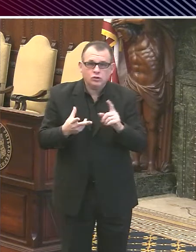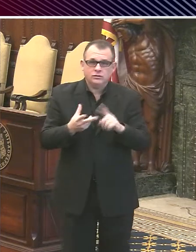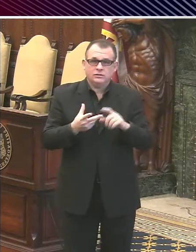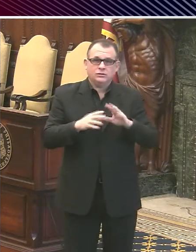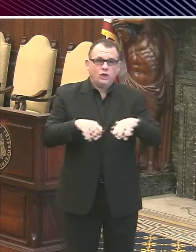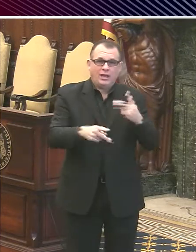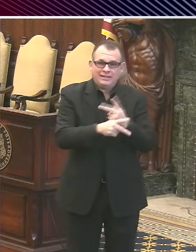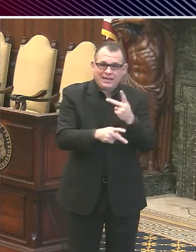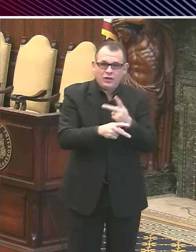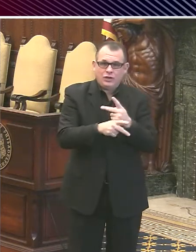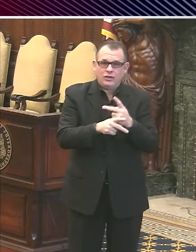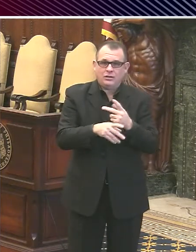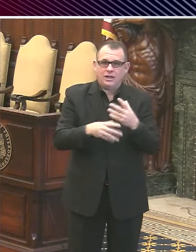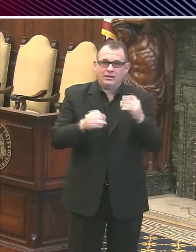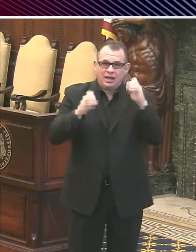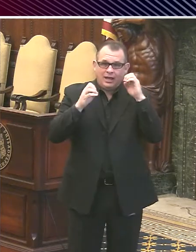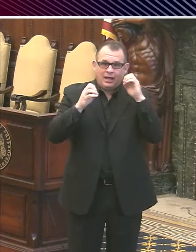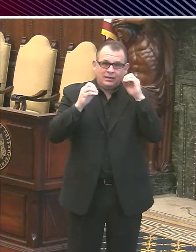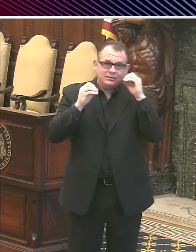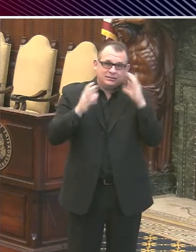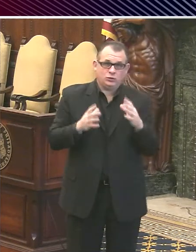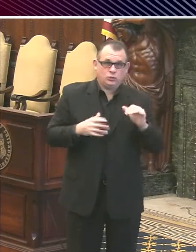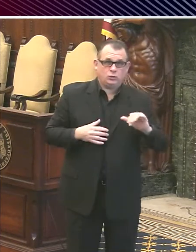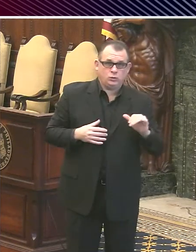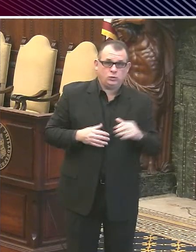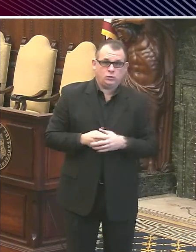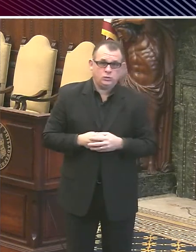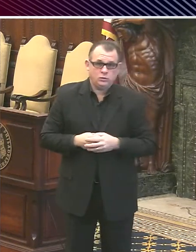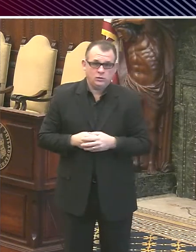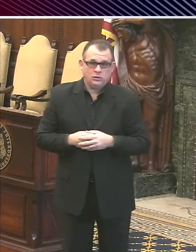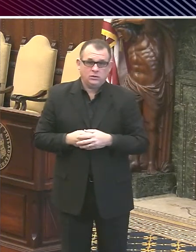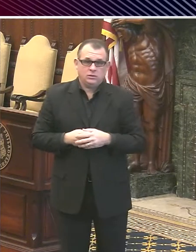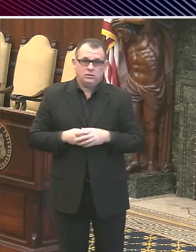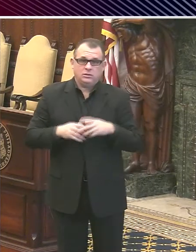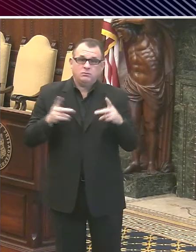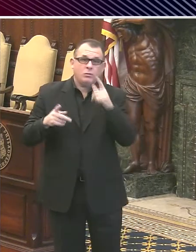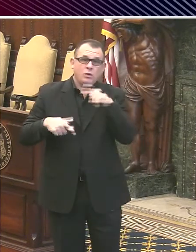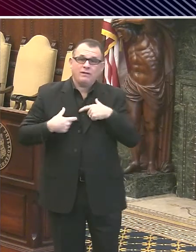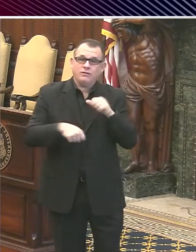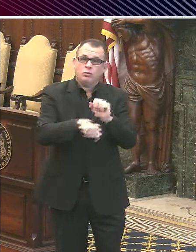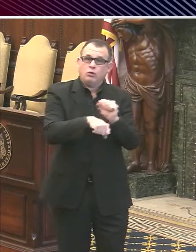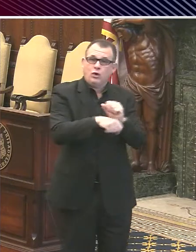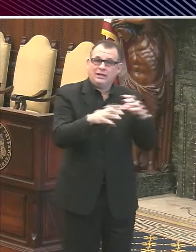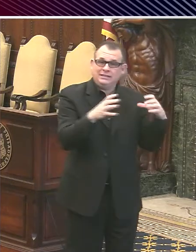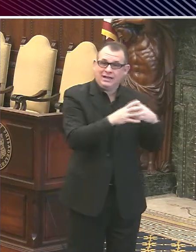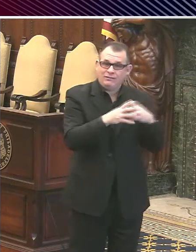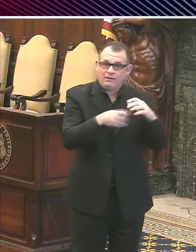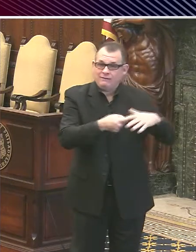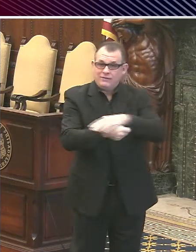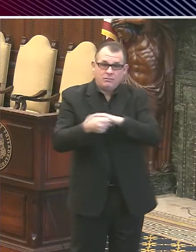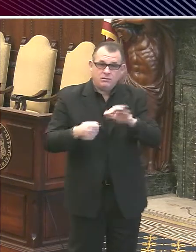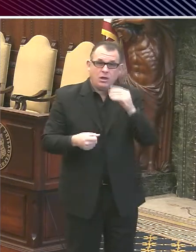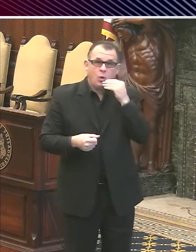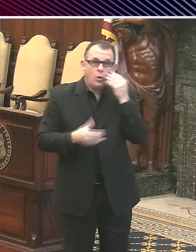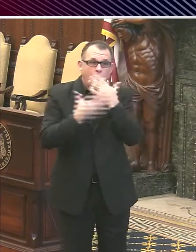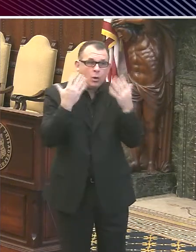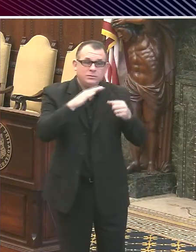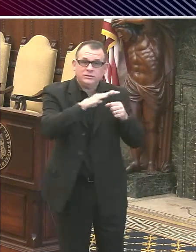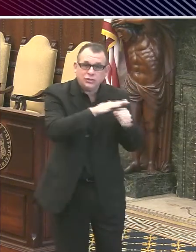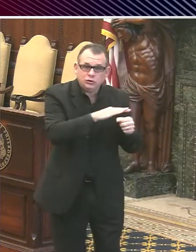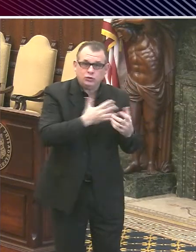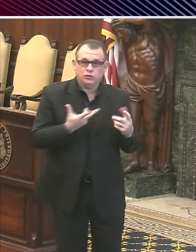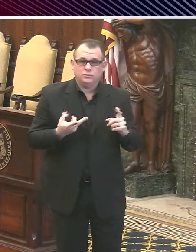workers, childcare workers, and teachers. Then people who live and work in congregate settings, such as homeless shelters and rehab